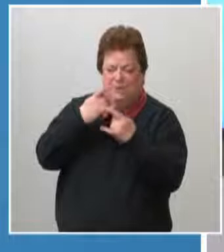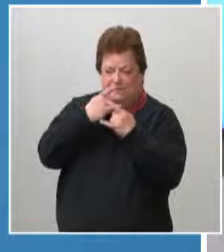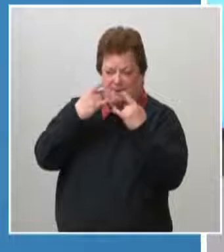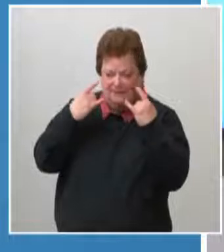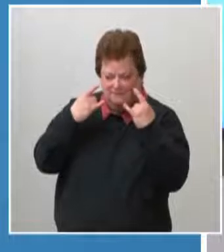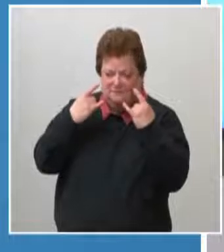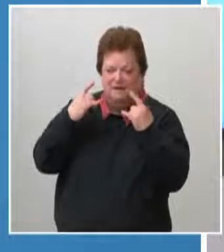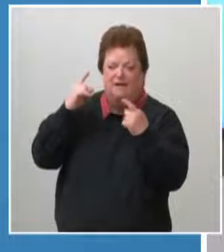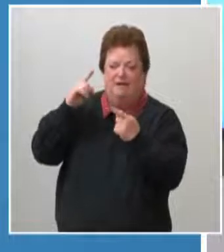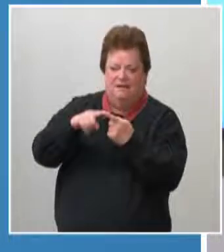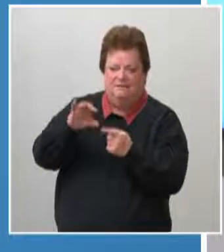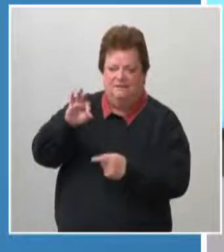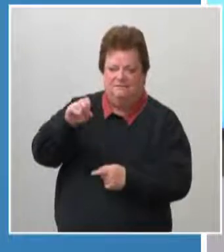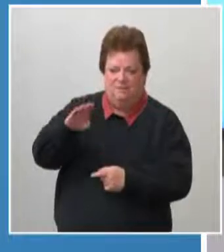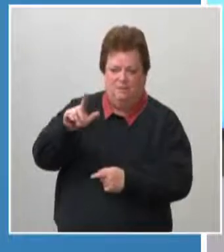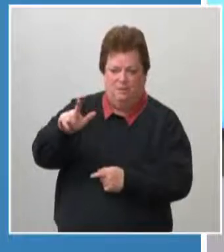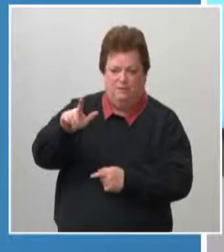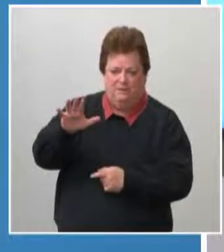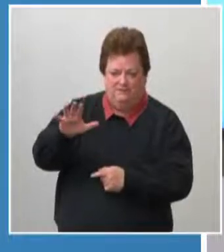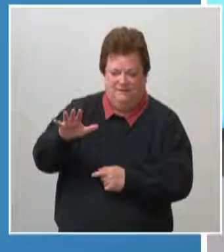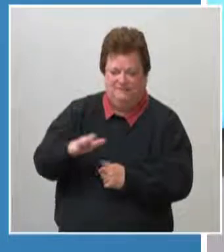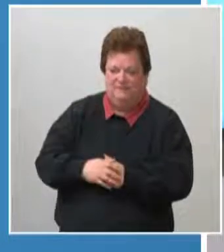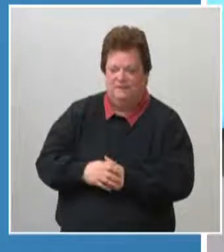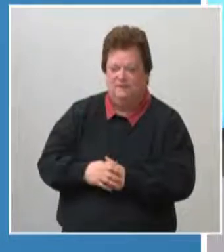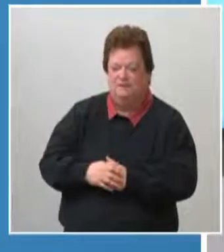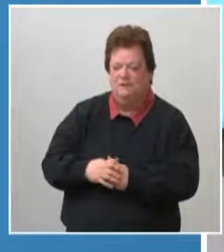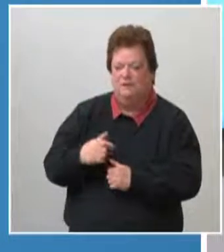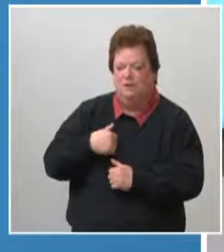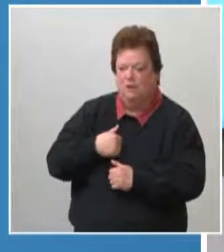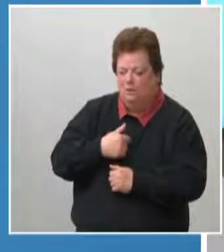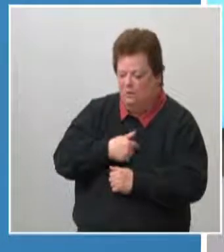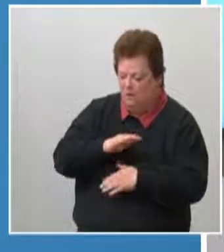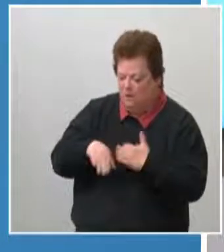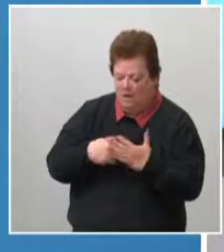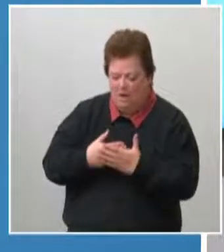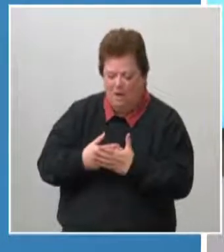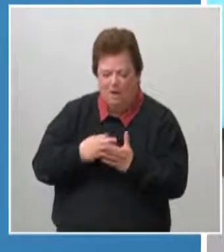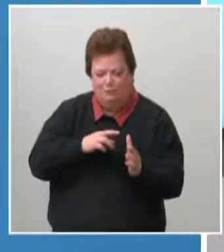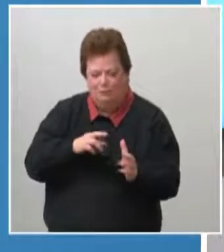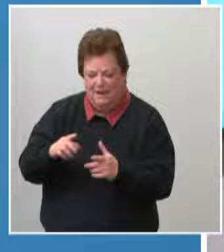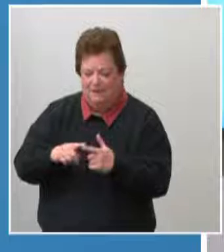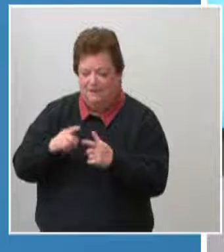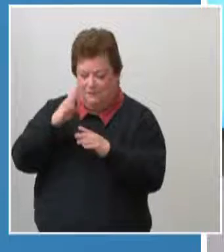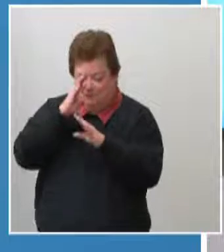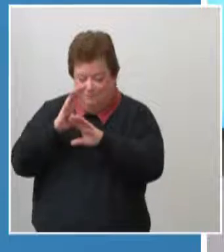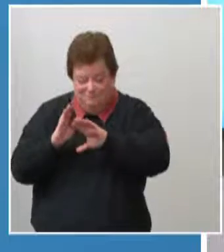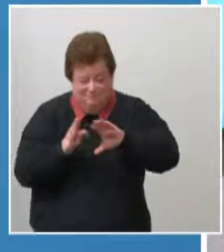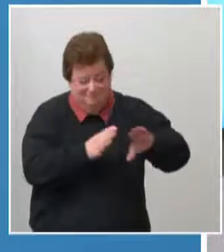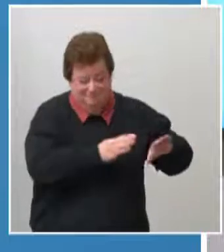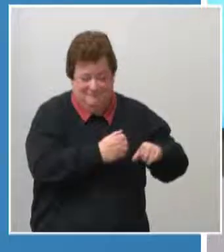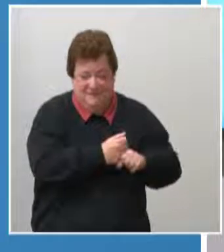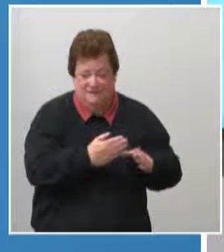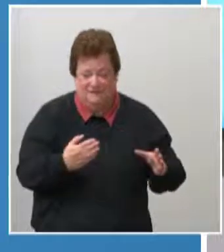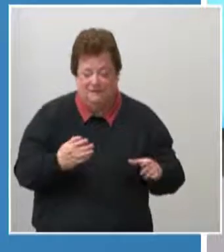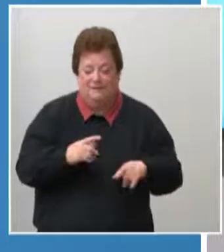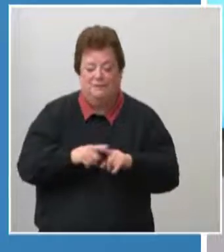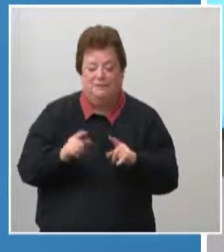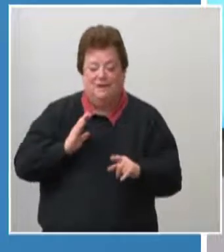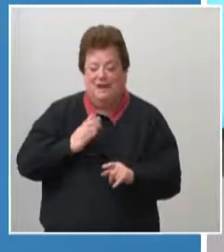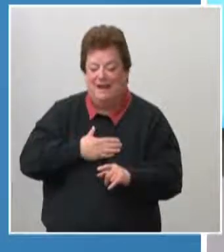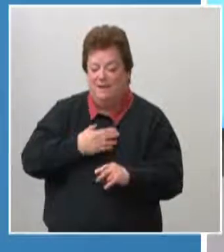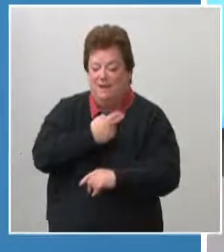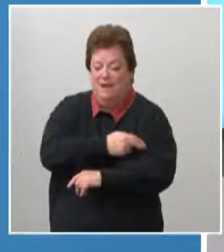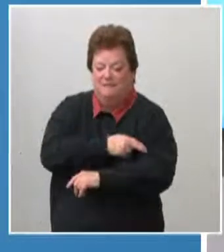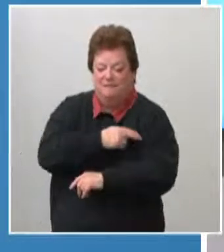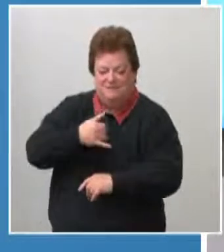weeks through February 25th. We're all anxious to put this surge behind us, but right now, our hospitals still need